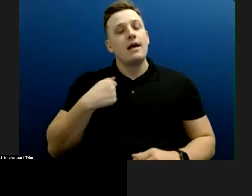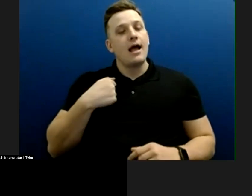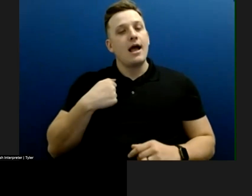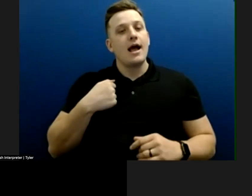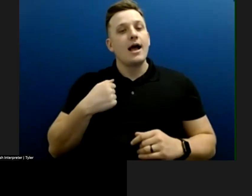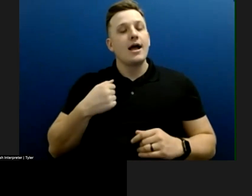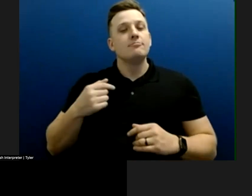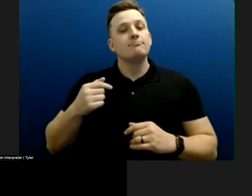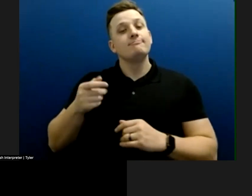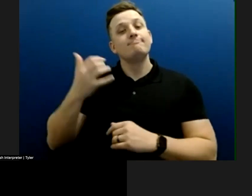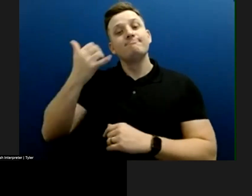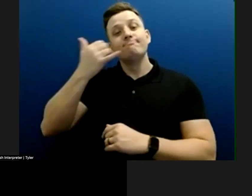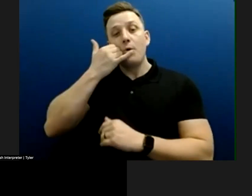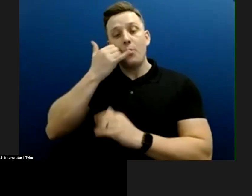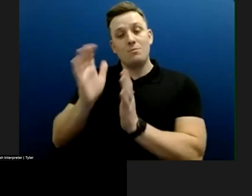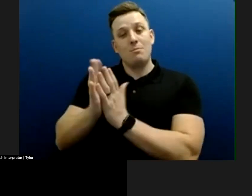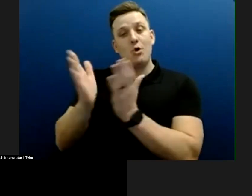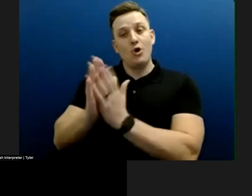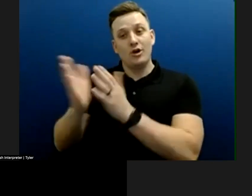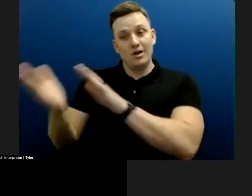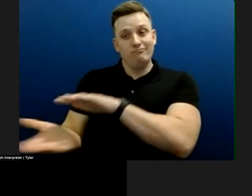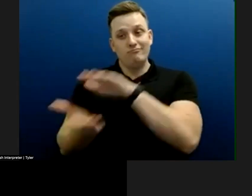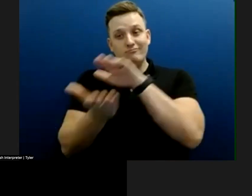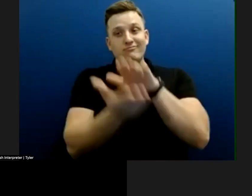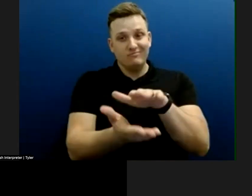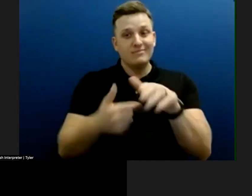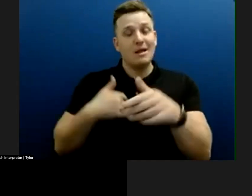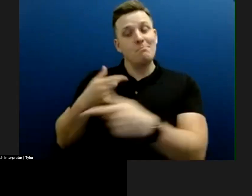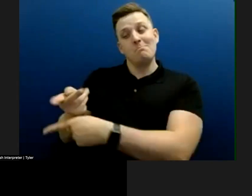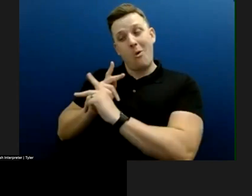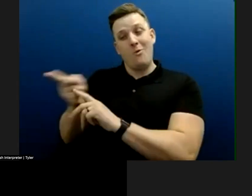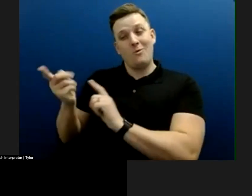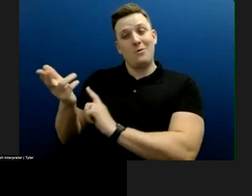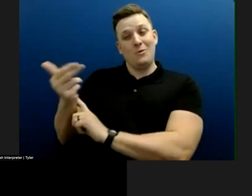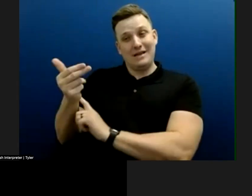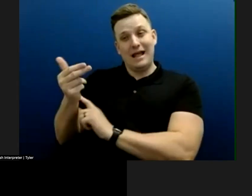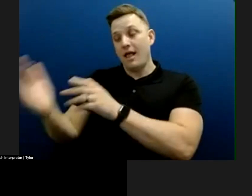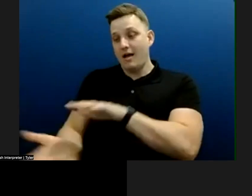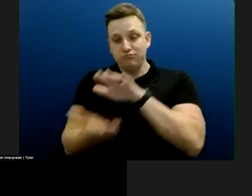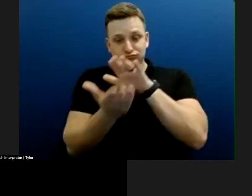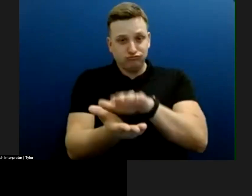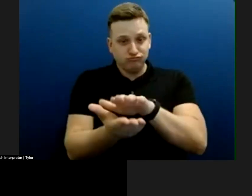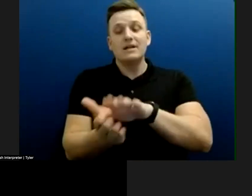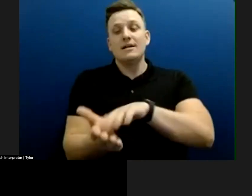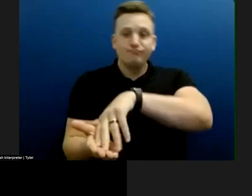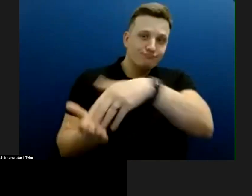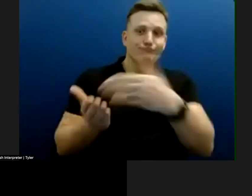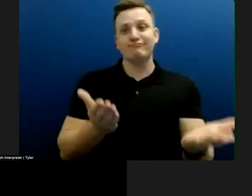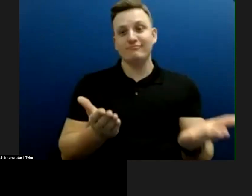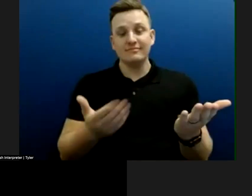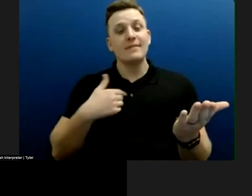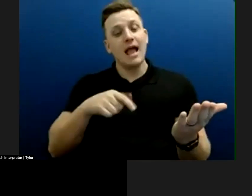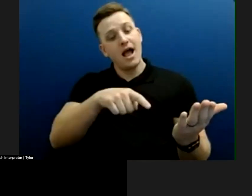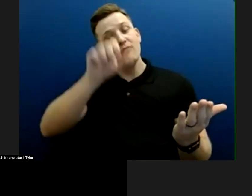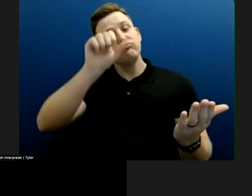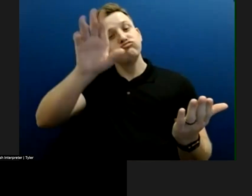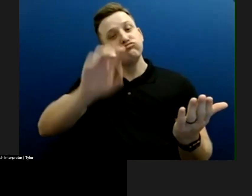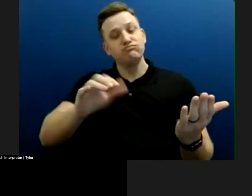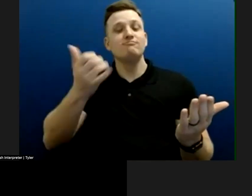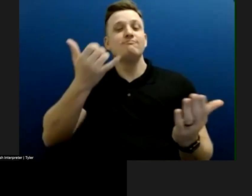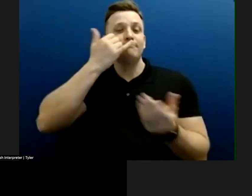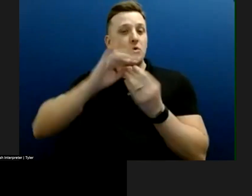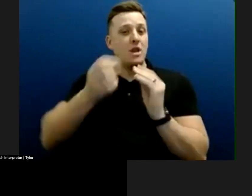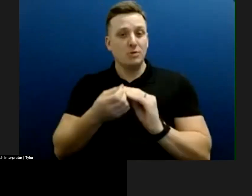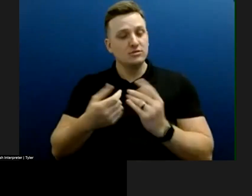had borrowed from the reception in the hotel, and I just started reading out telephone numbers in my Scottish